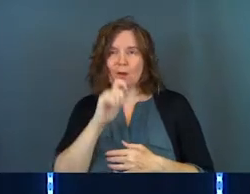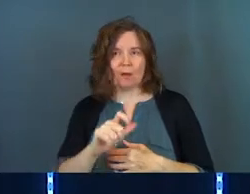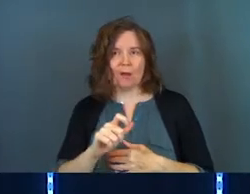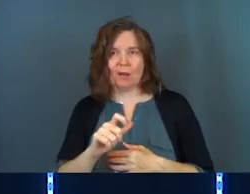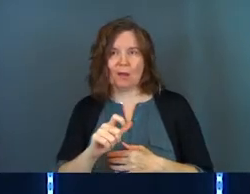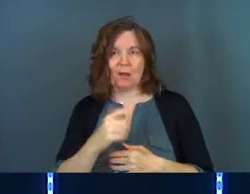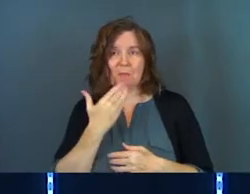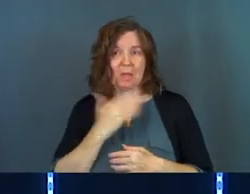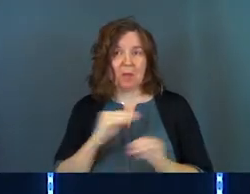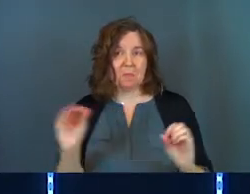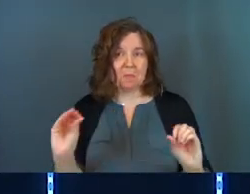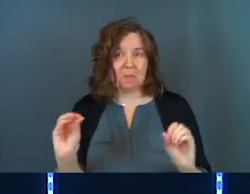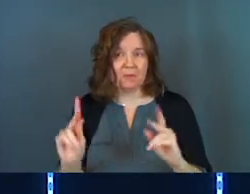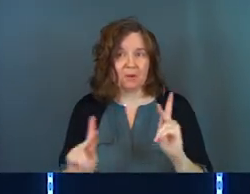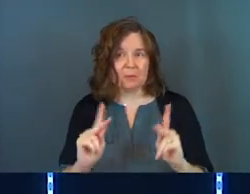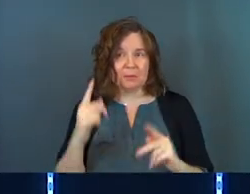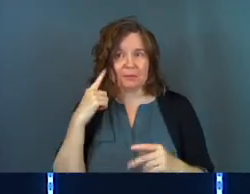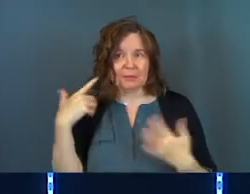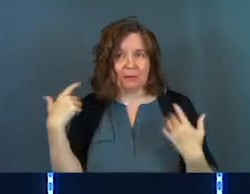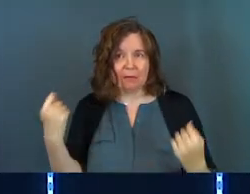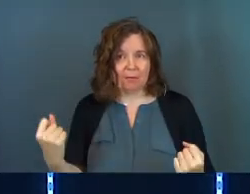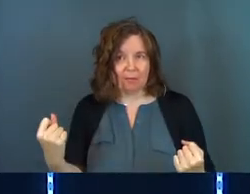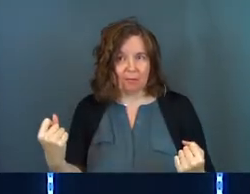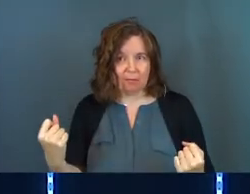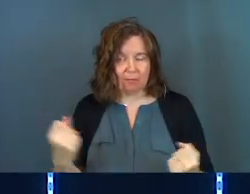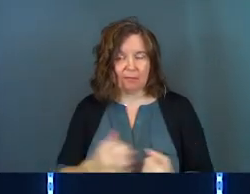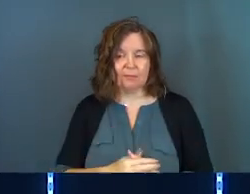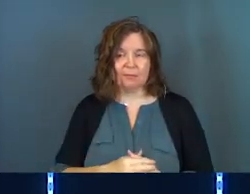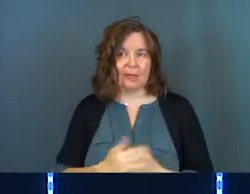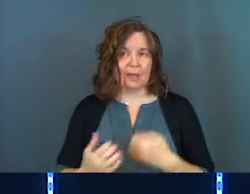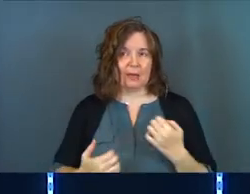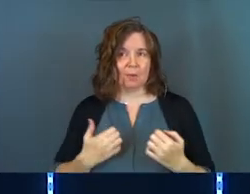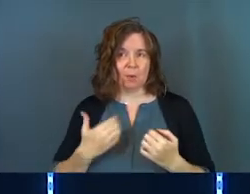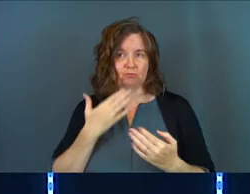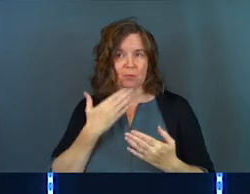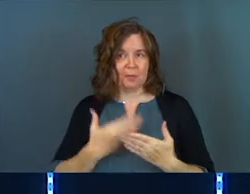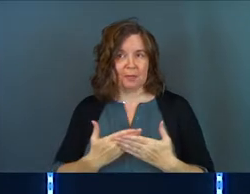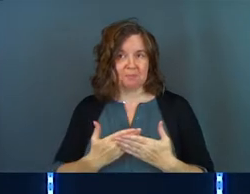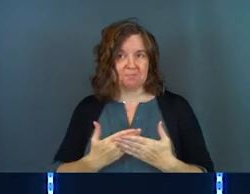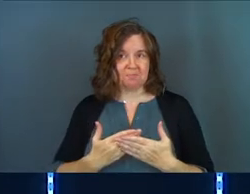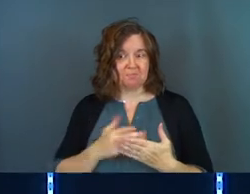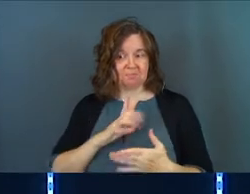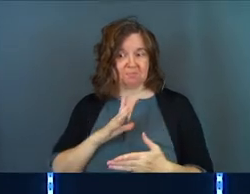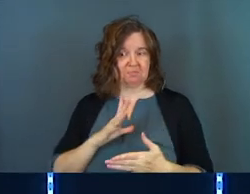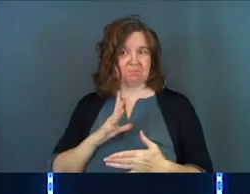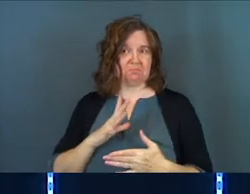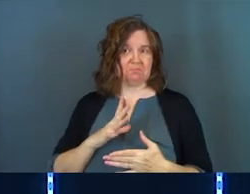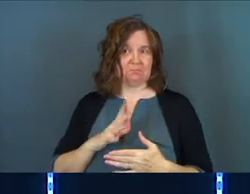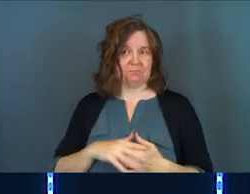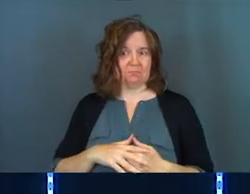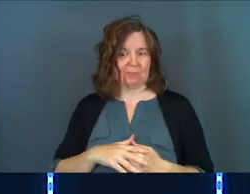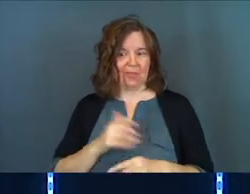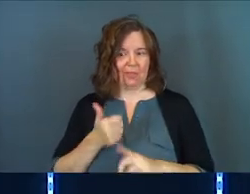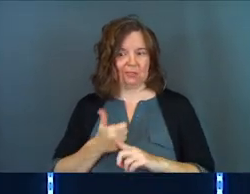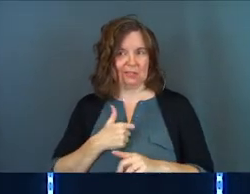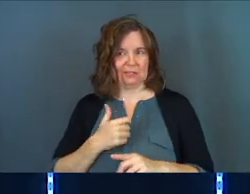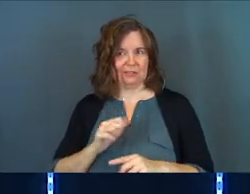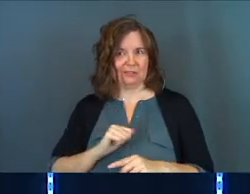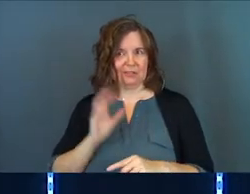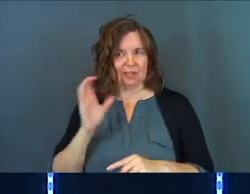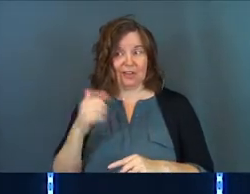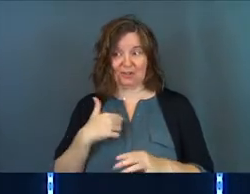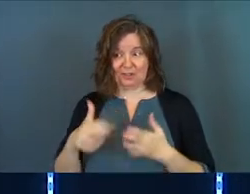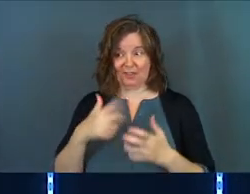not bad at all for people's mental health and emotional well-being and sense of self-concept. And